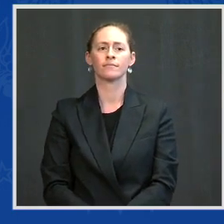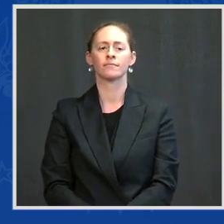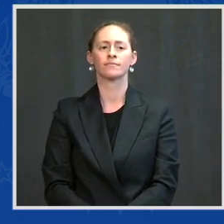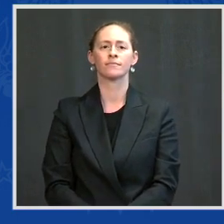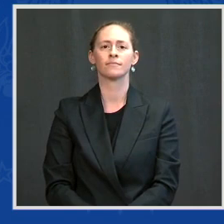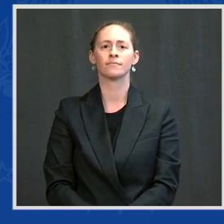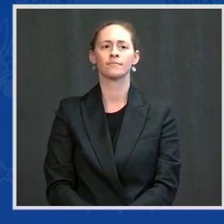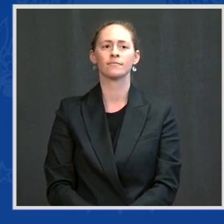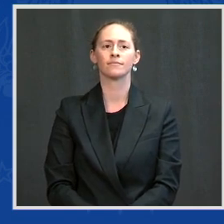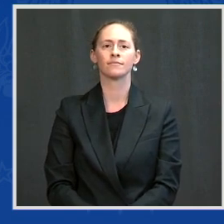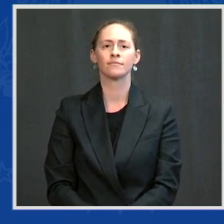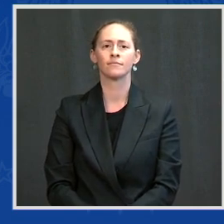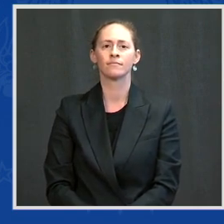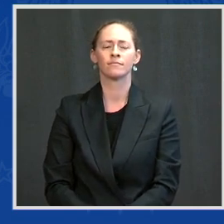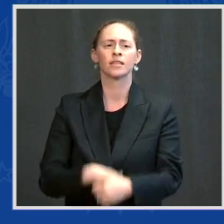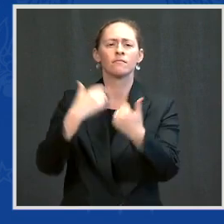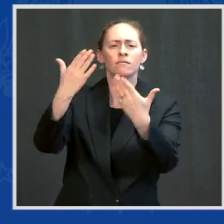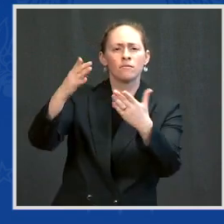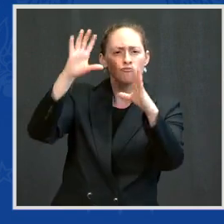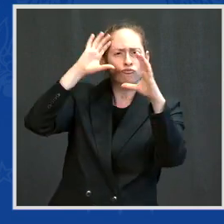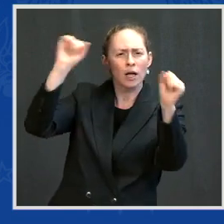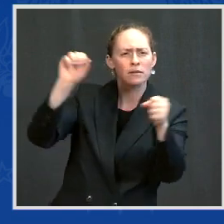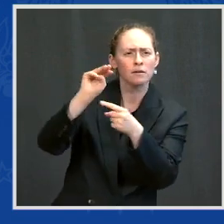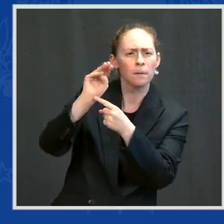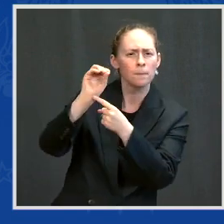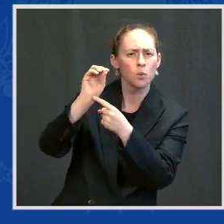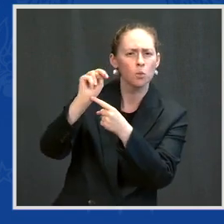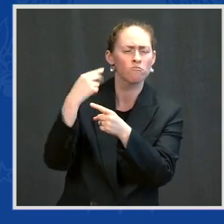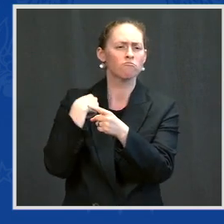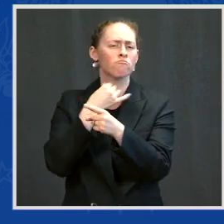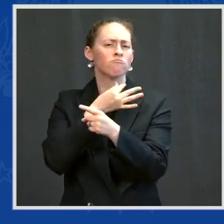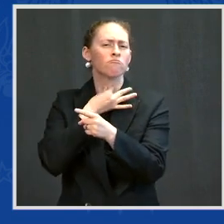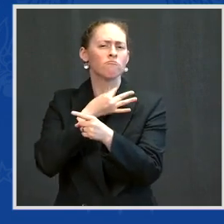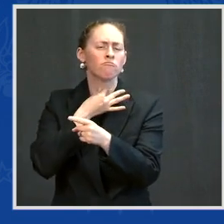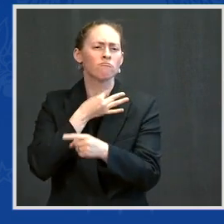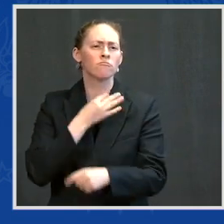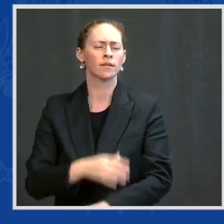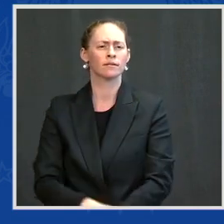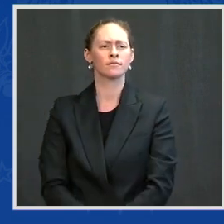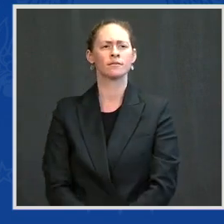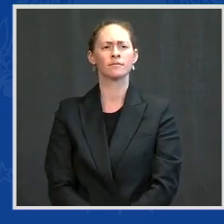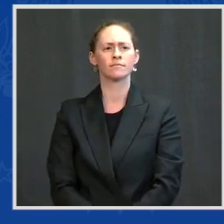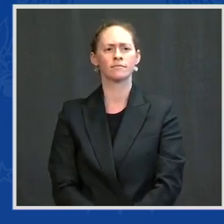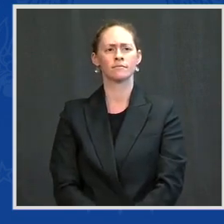I'm curious if the two of you have offered any assurances behind the